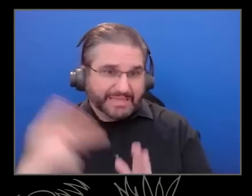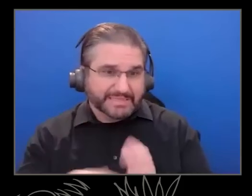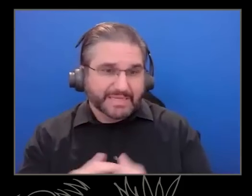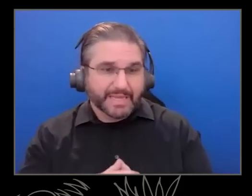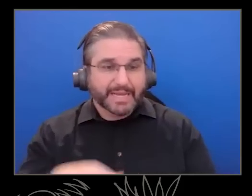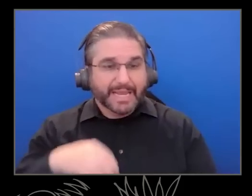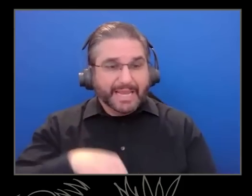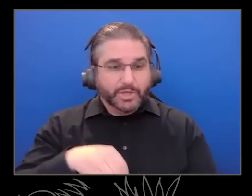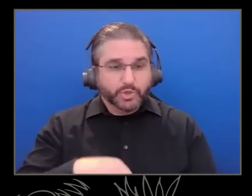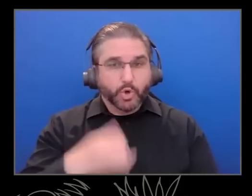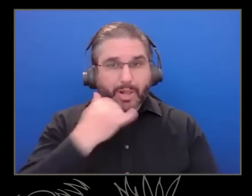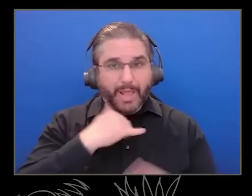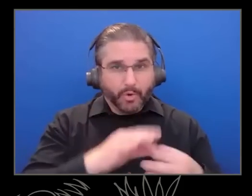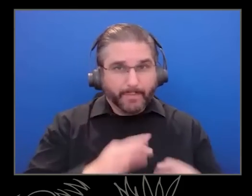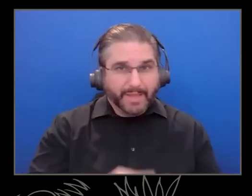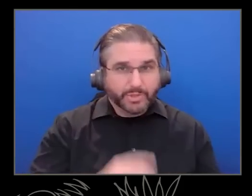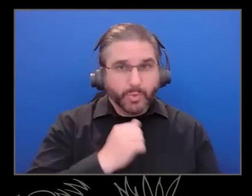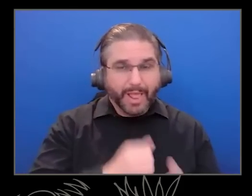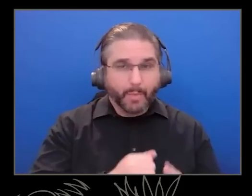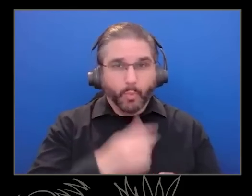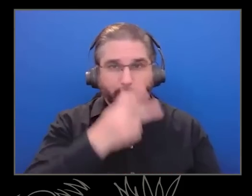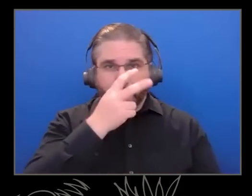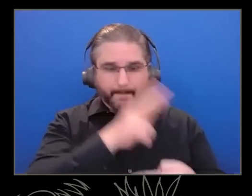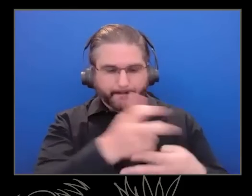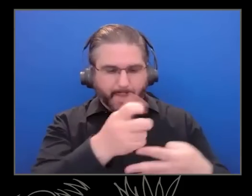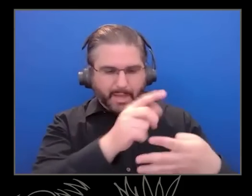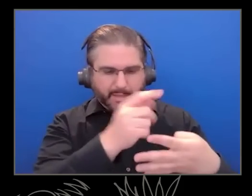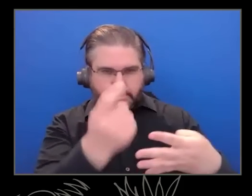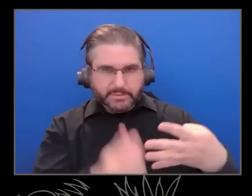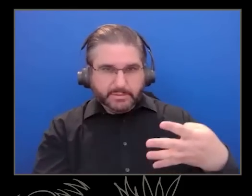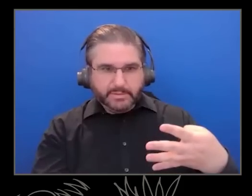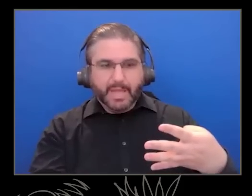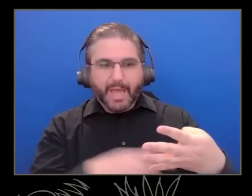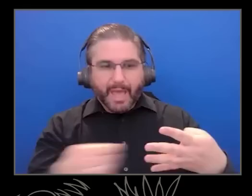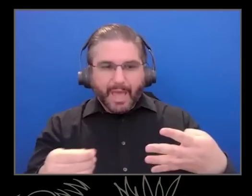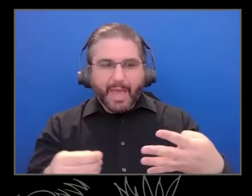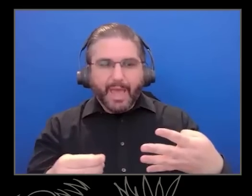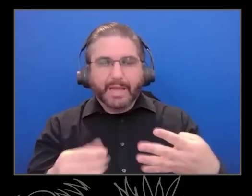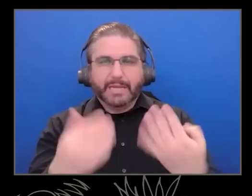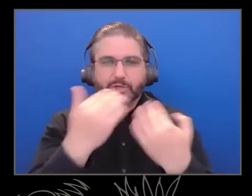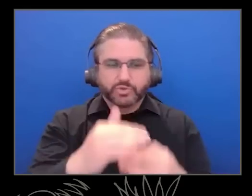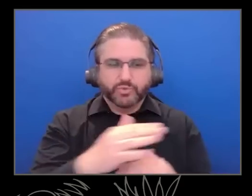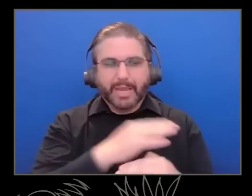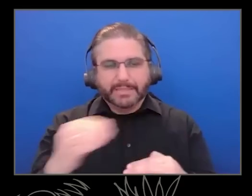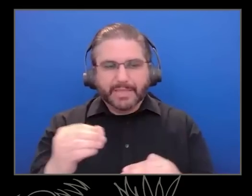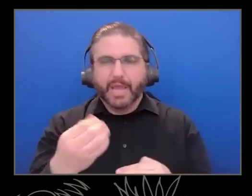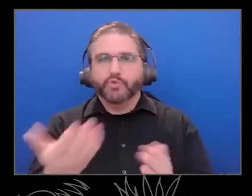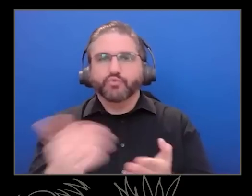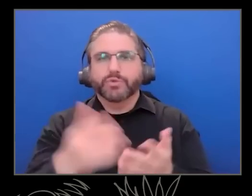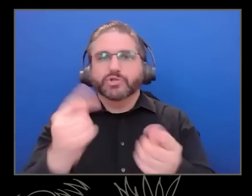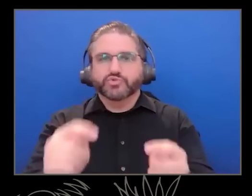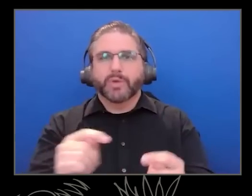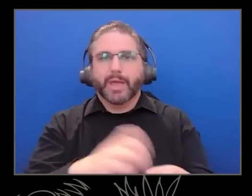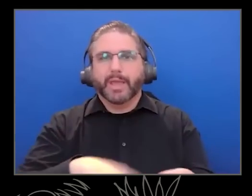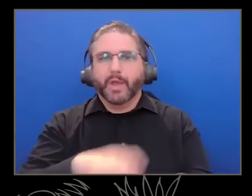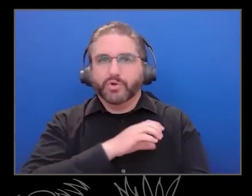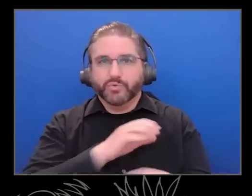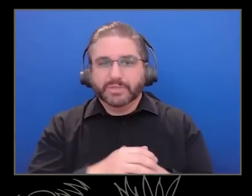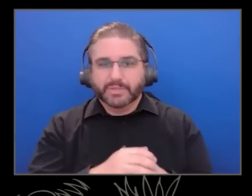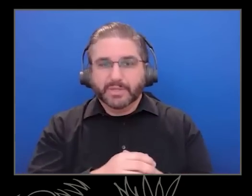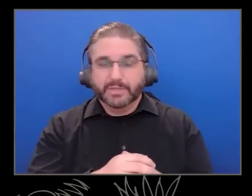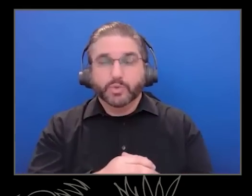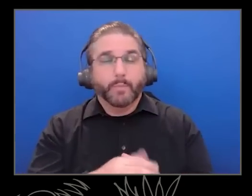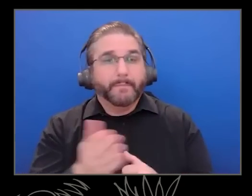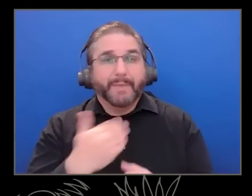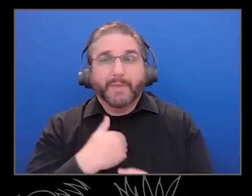debugging, their own constraints, and retry characteristics. Maybe a handful of these errors in this list we can